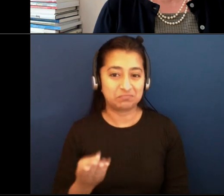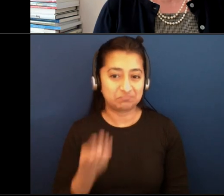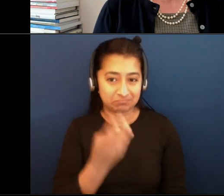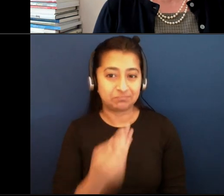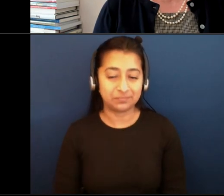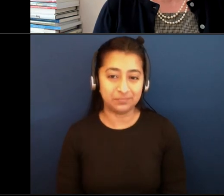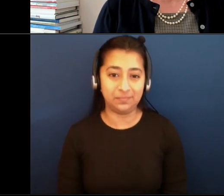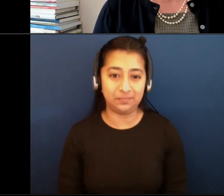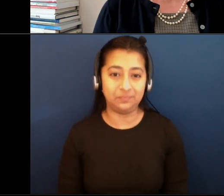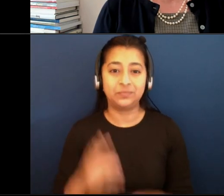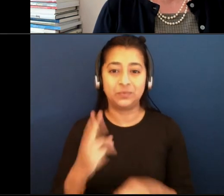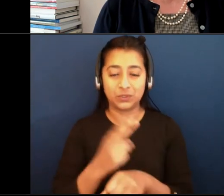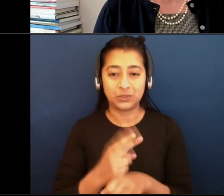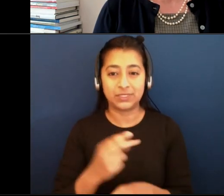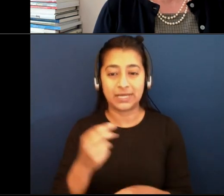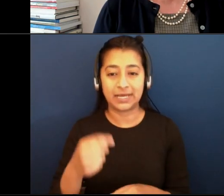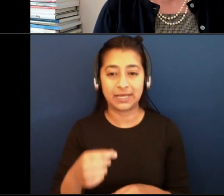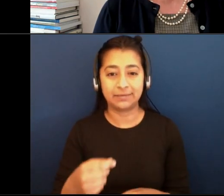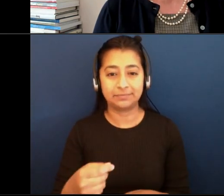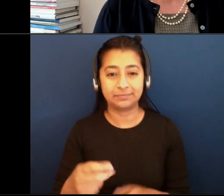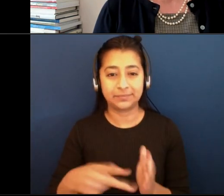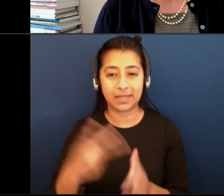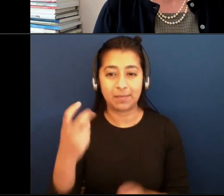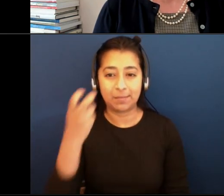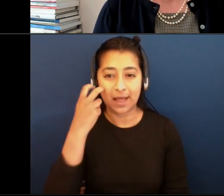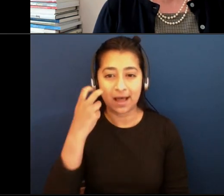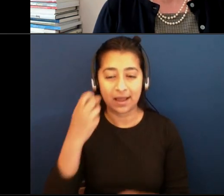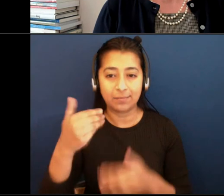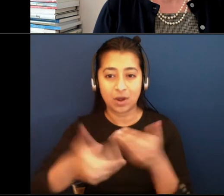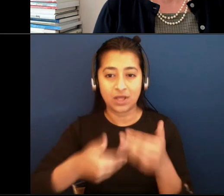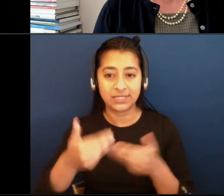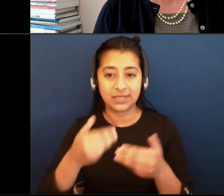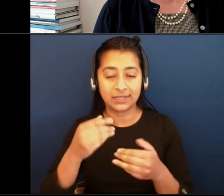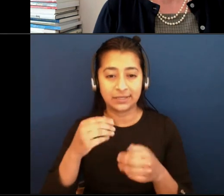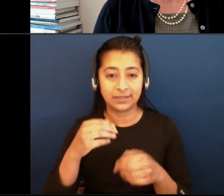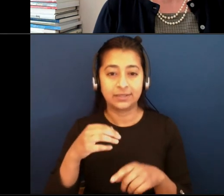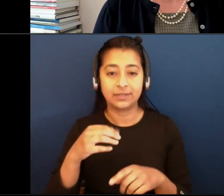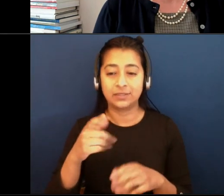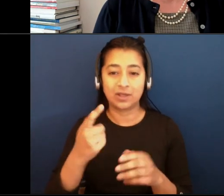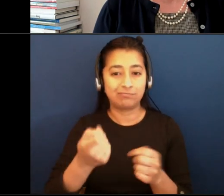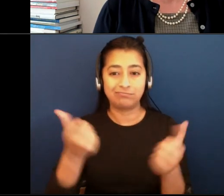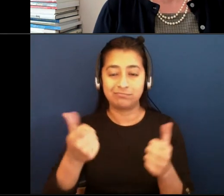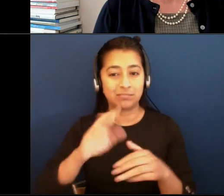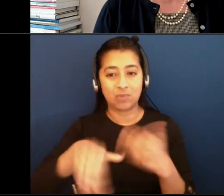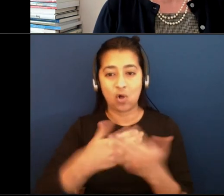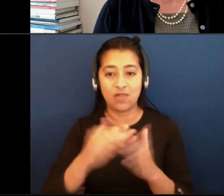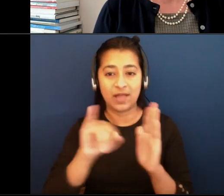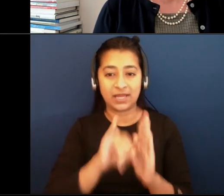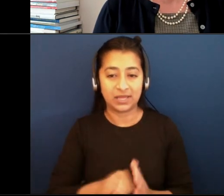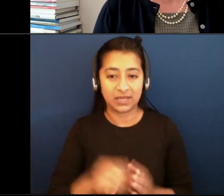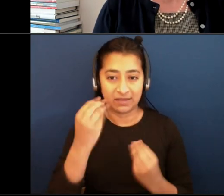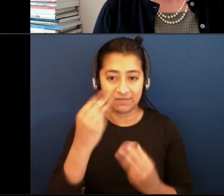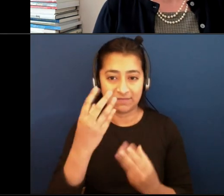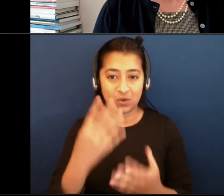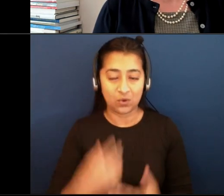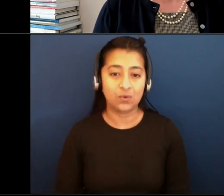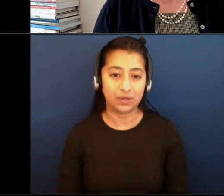use a double-blind review process, so make sure that you remove your identifying information.